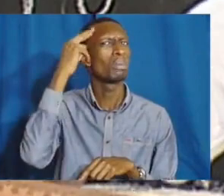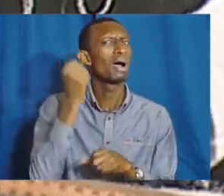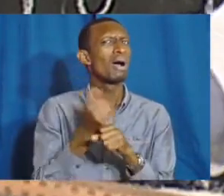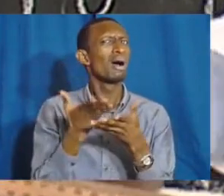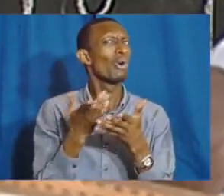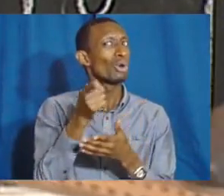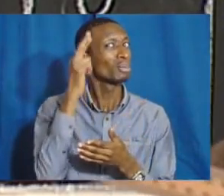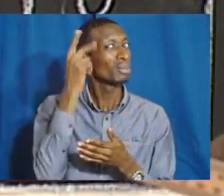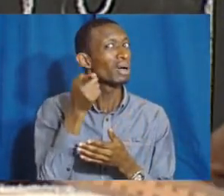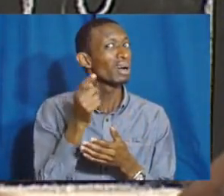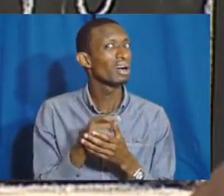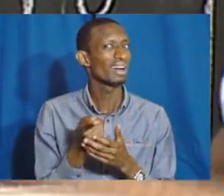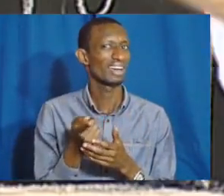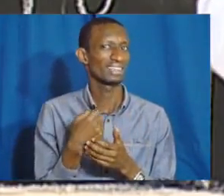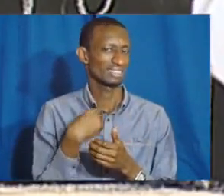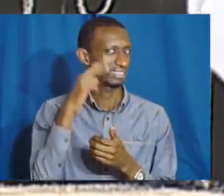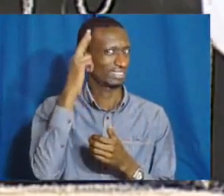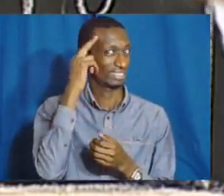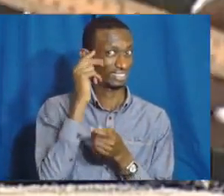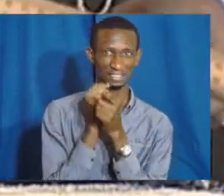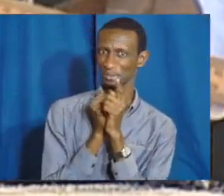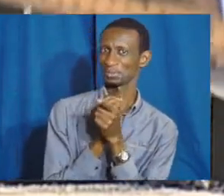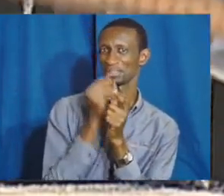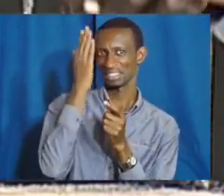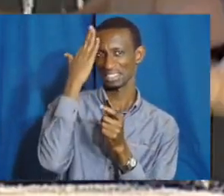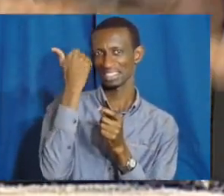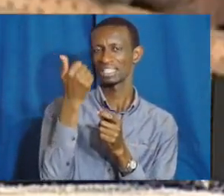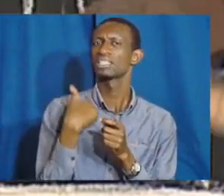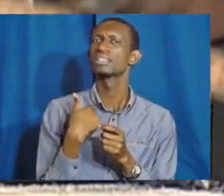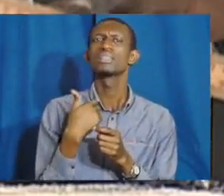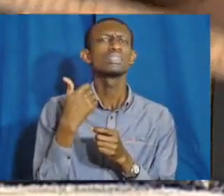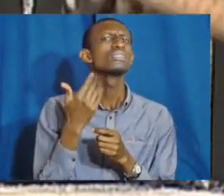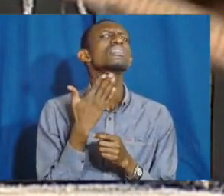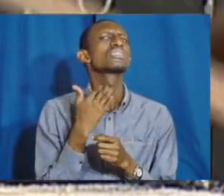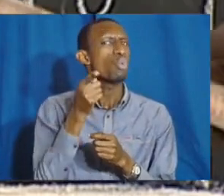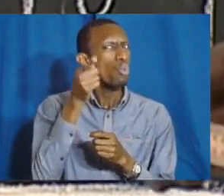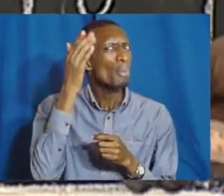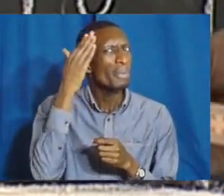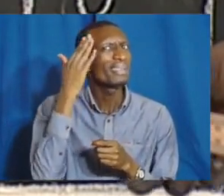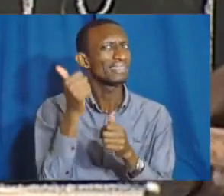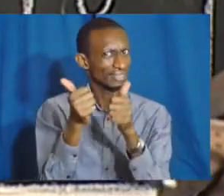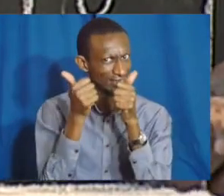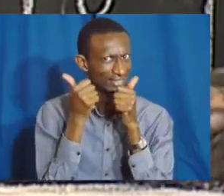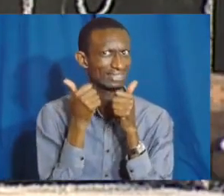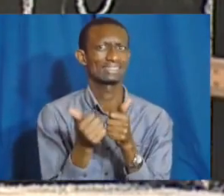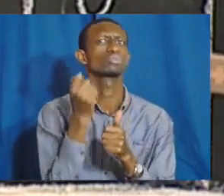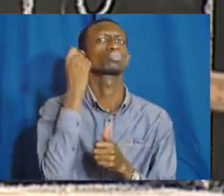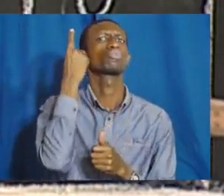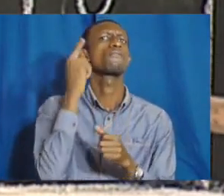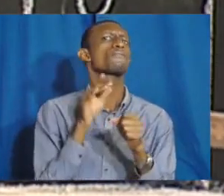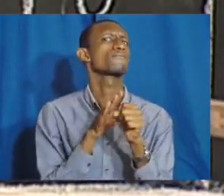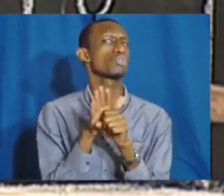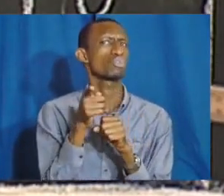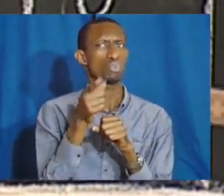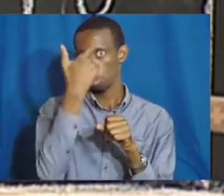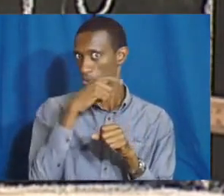so? Not to mean that I forgot. I want you to tell me if you've understood how to find x-intercept. Anyone